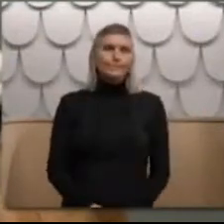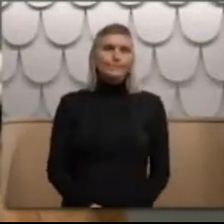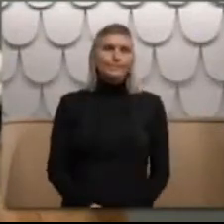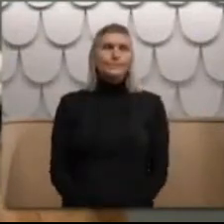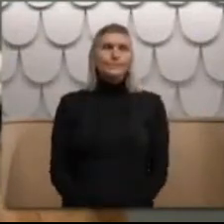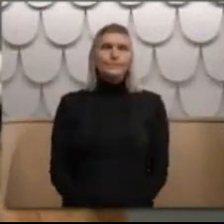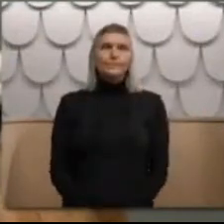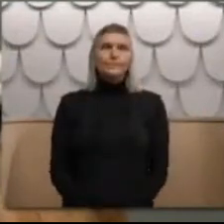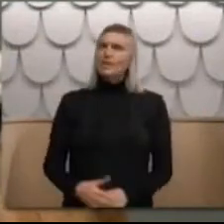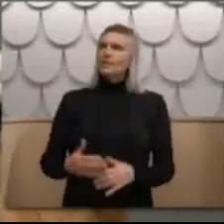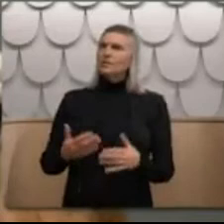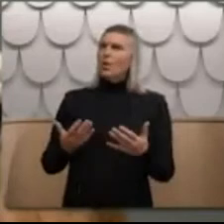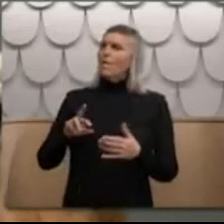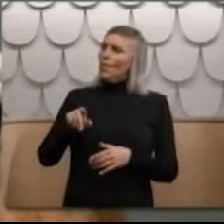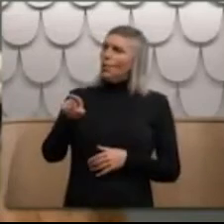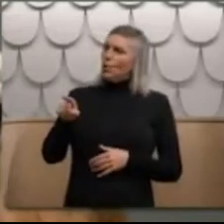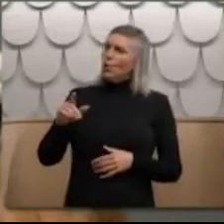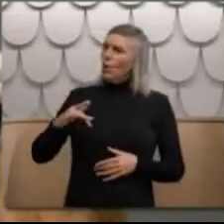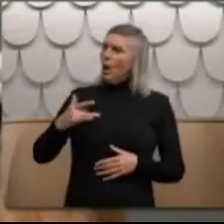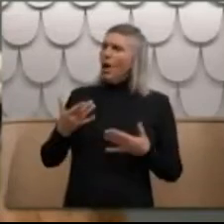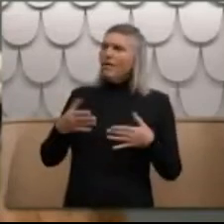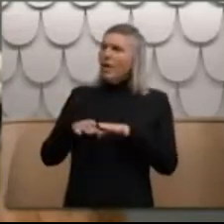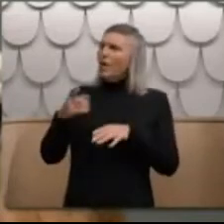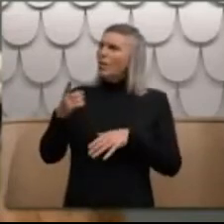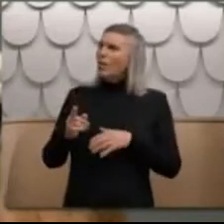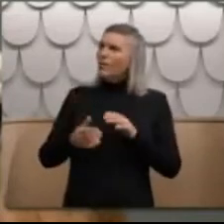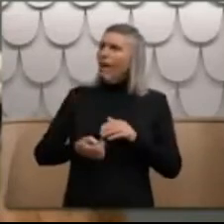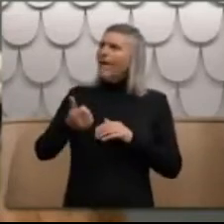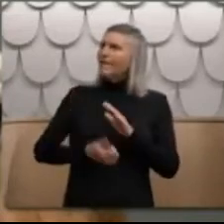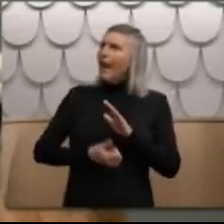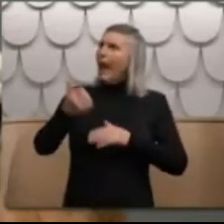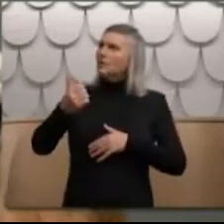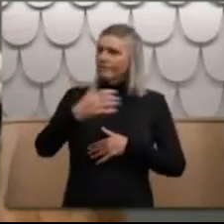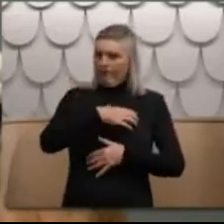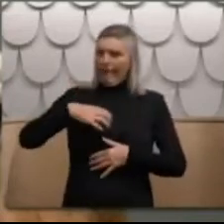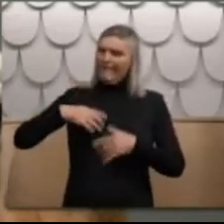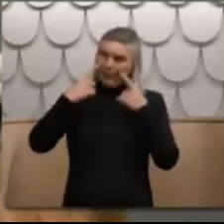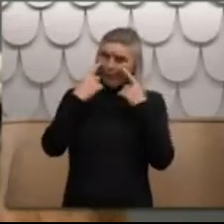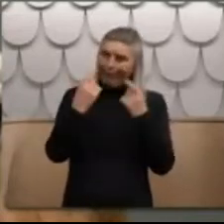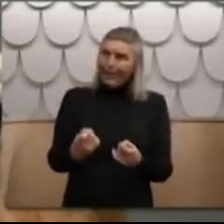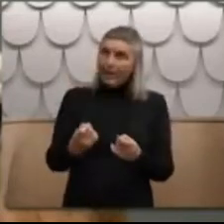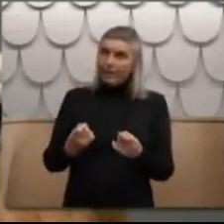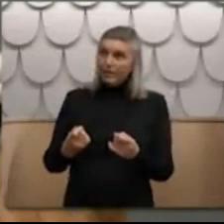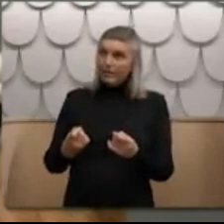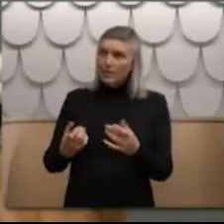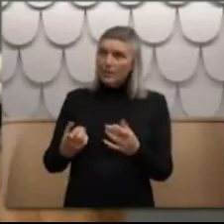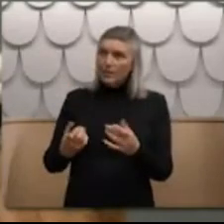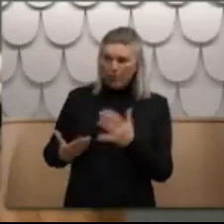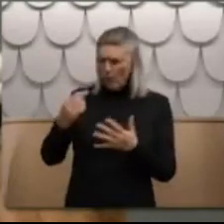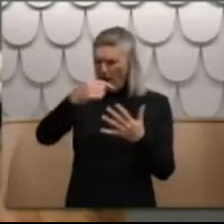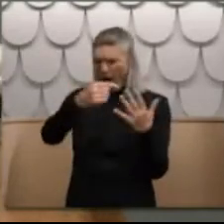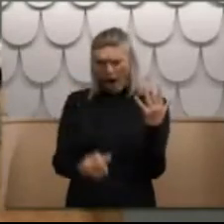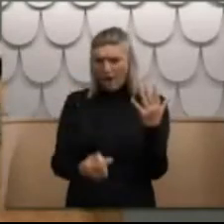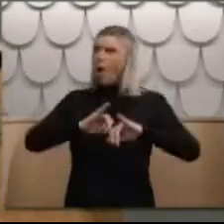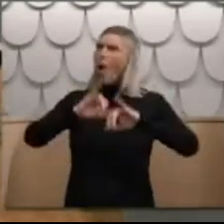So what was life like for you after you got out of state care, going through all of this